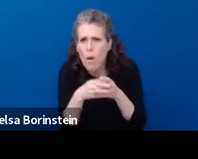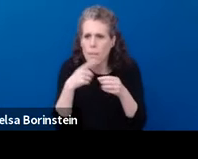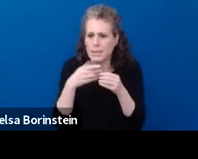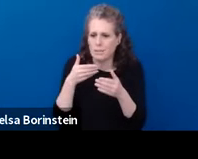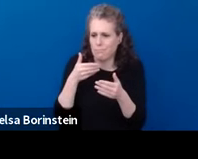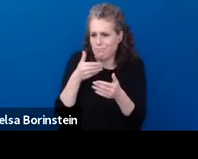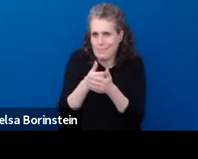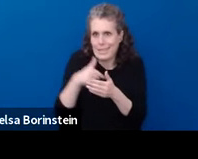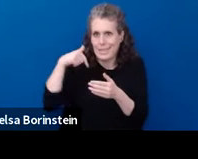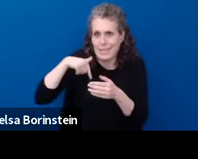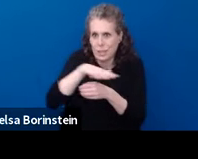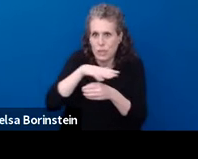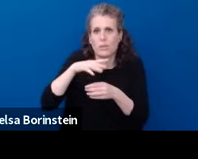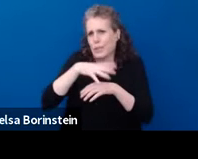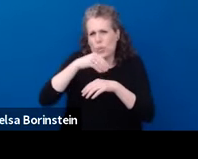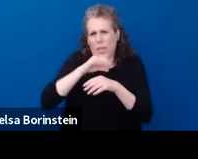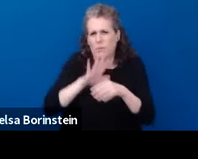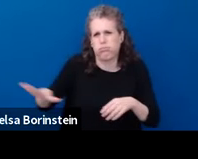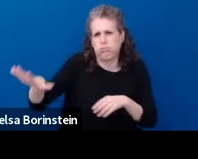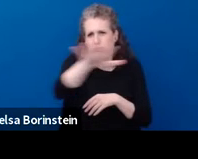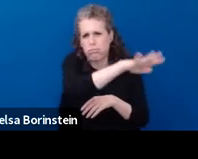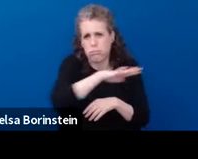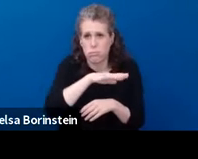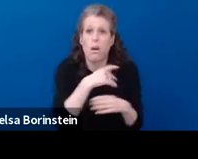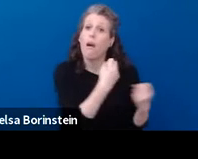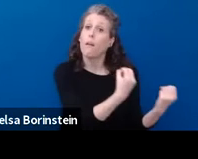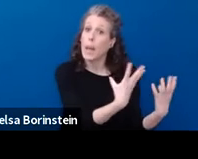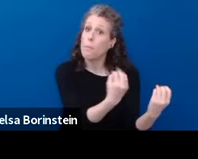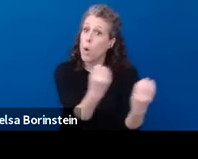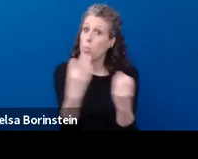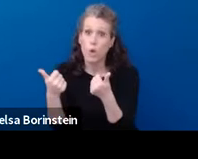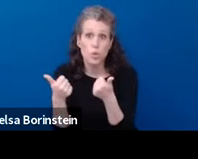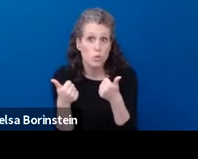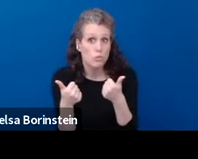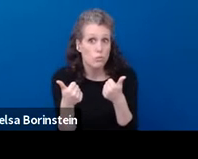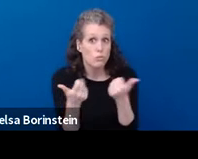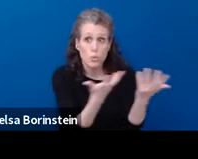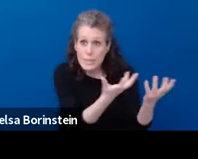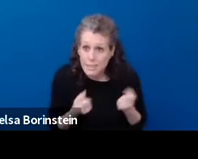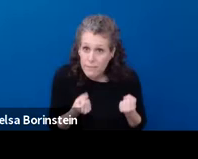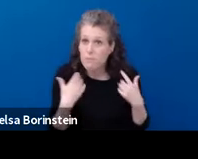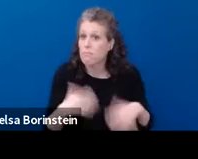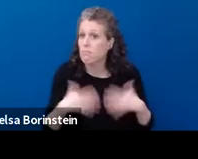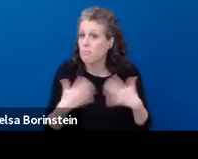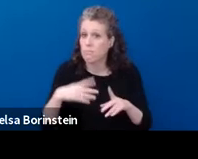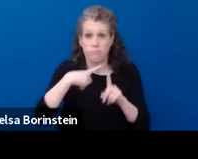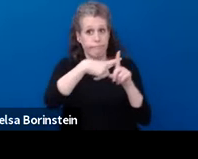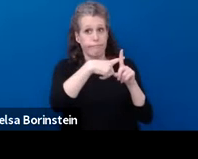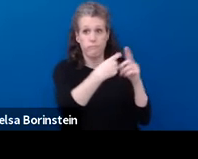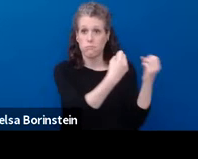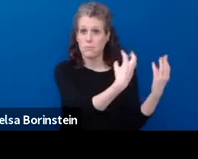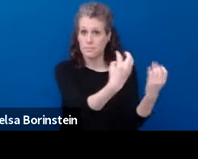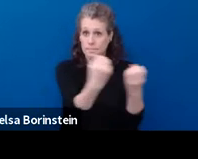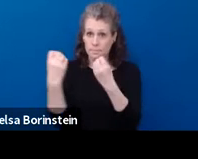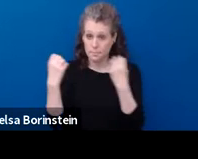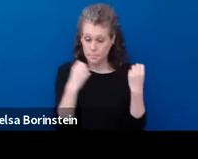Sweden. And I got really great input from them. And I think